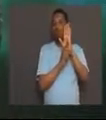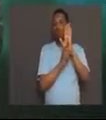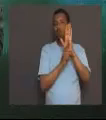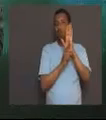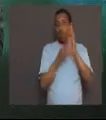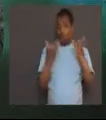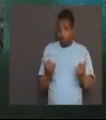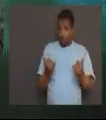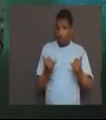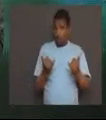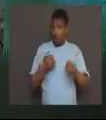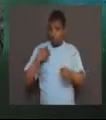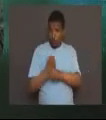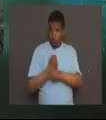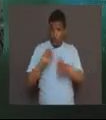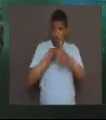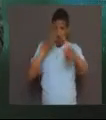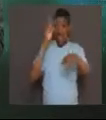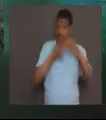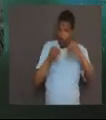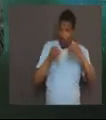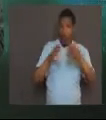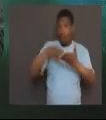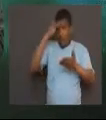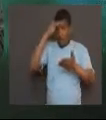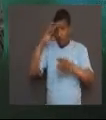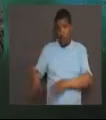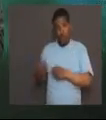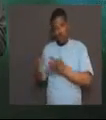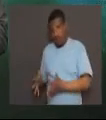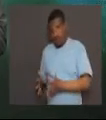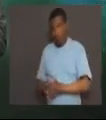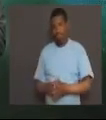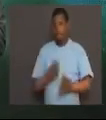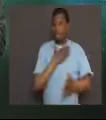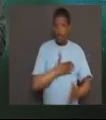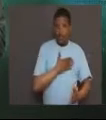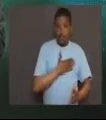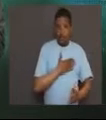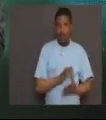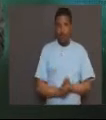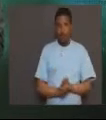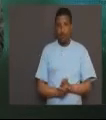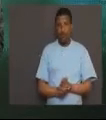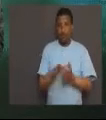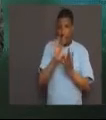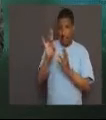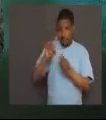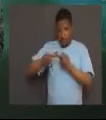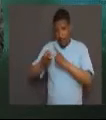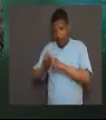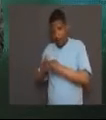Let us perform our first activity of the lesson, students. Please select a